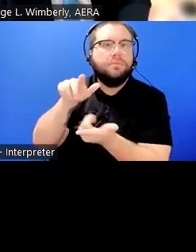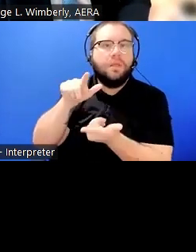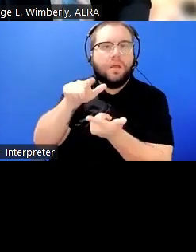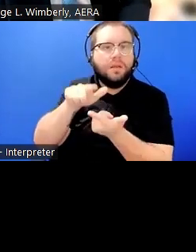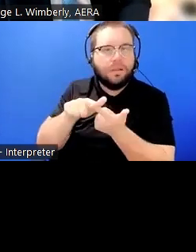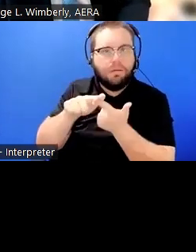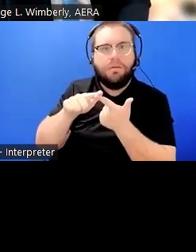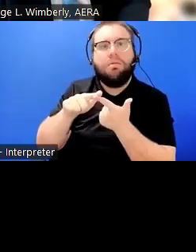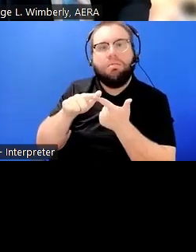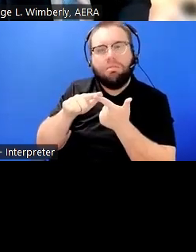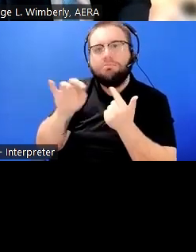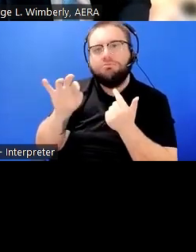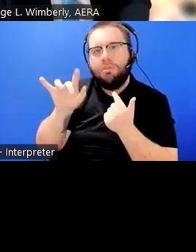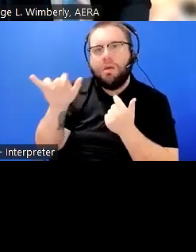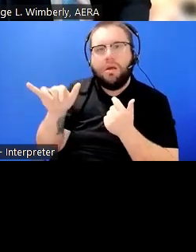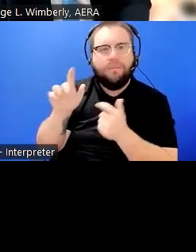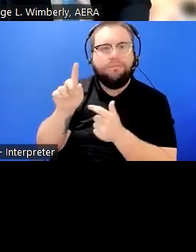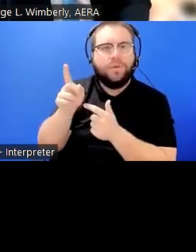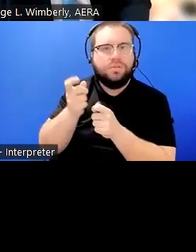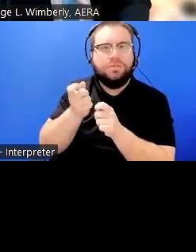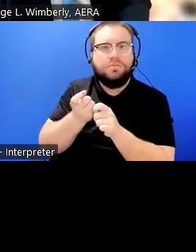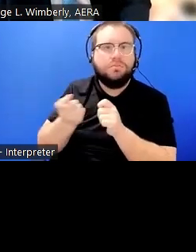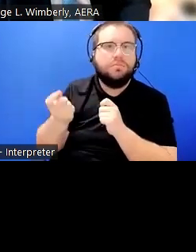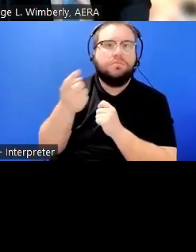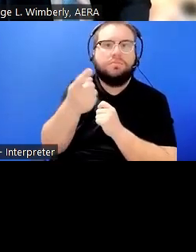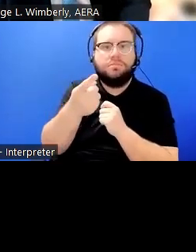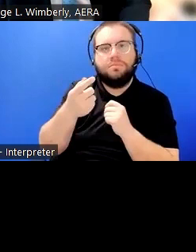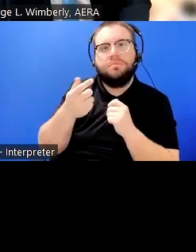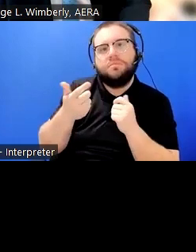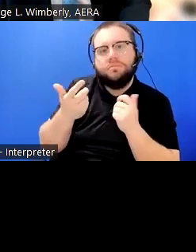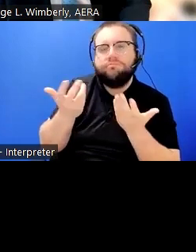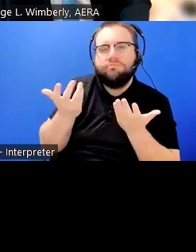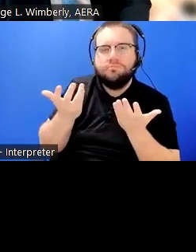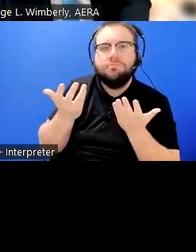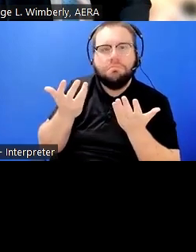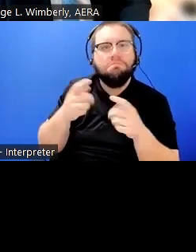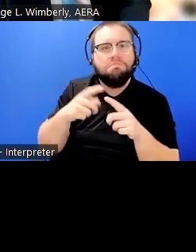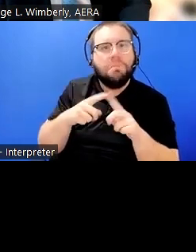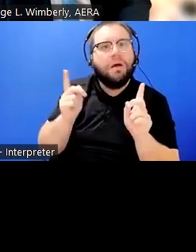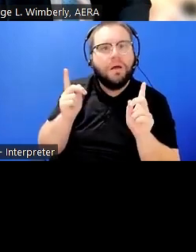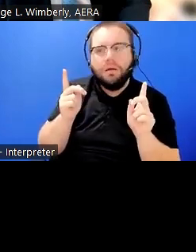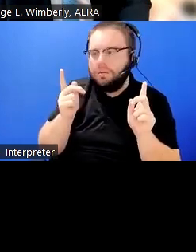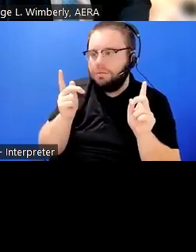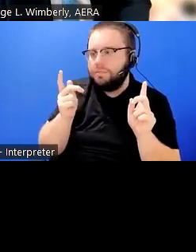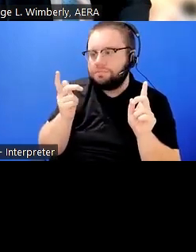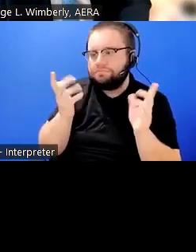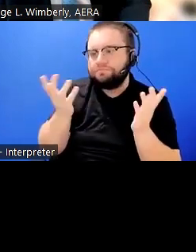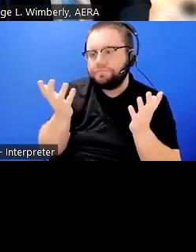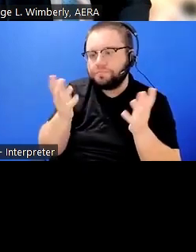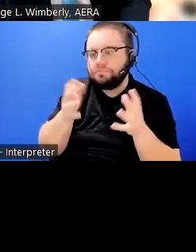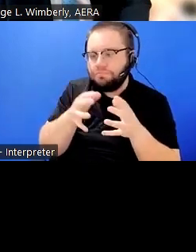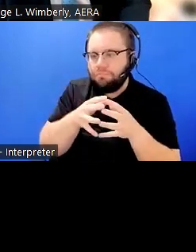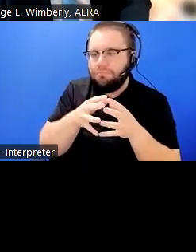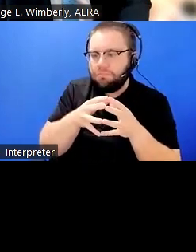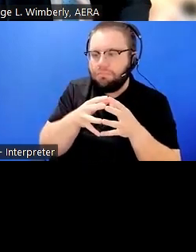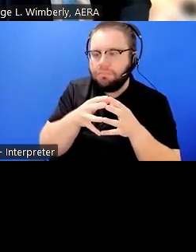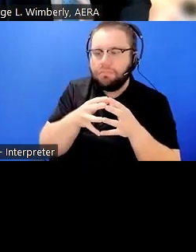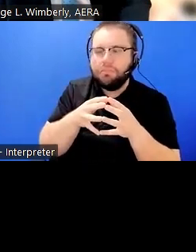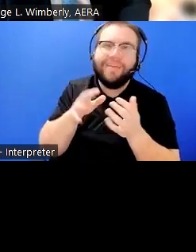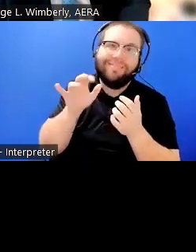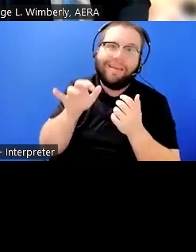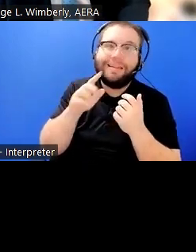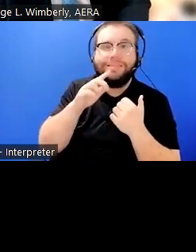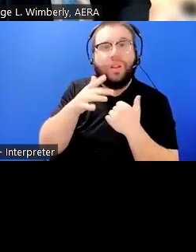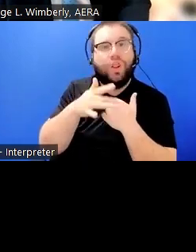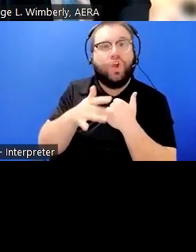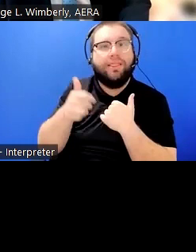the earliest, July 1st, 2024. But sometimes that's the earliest. Sometimes